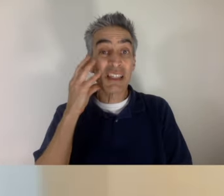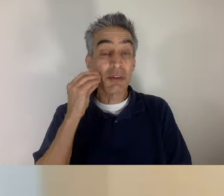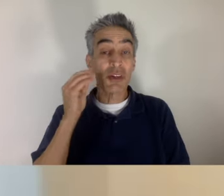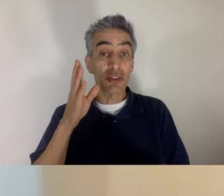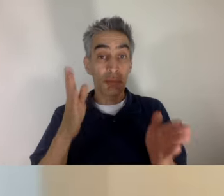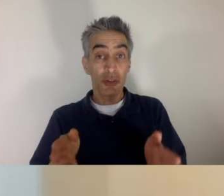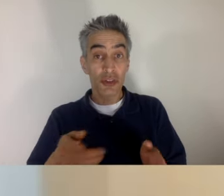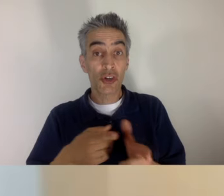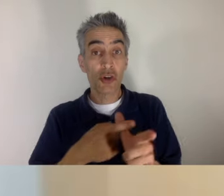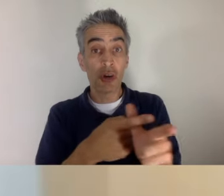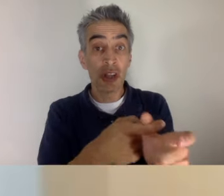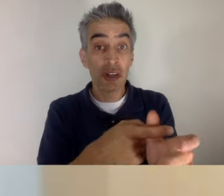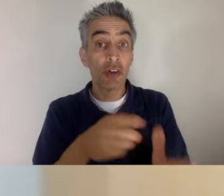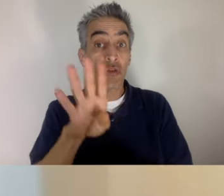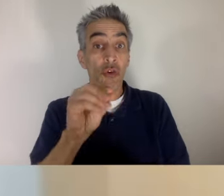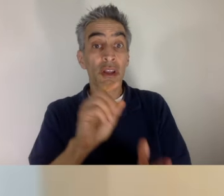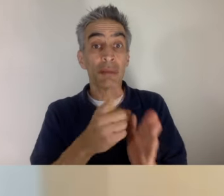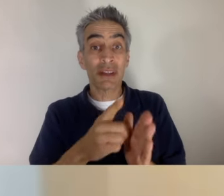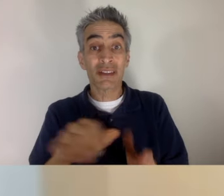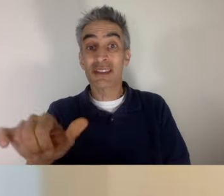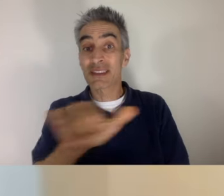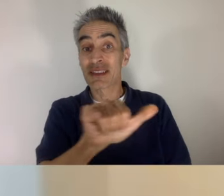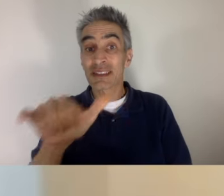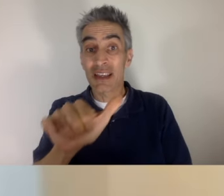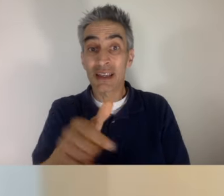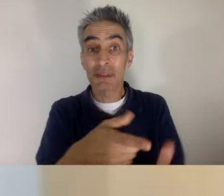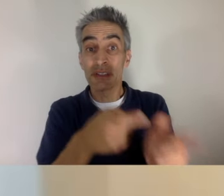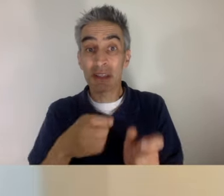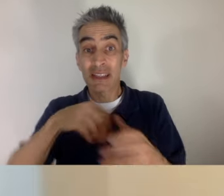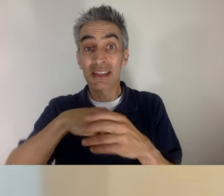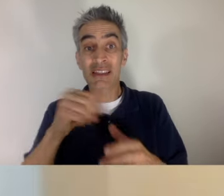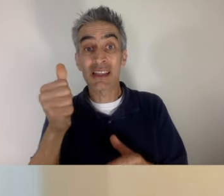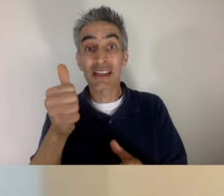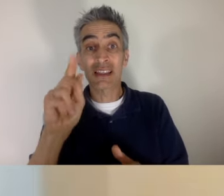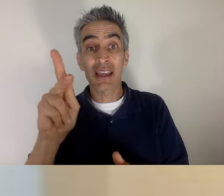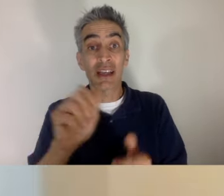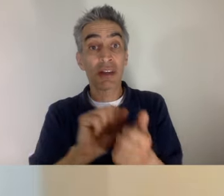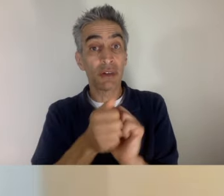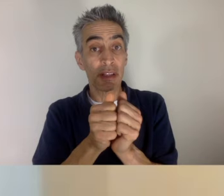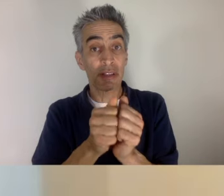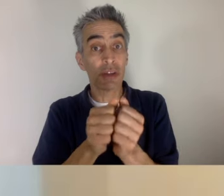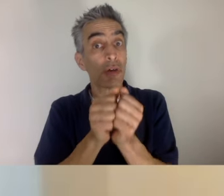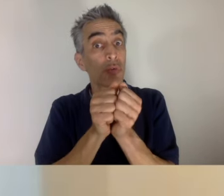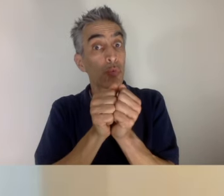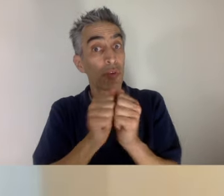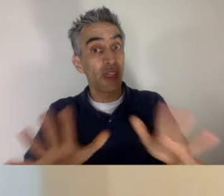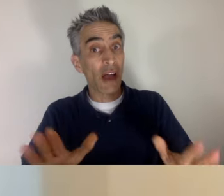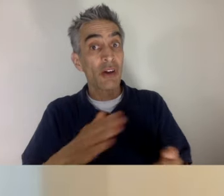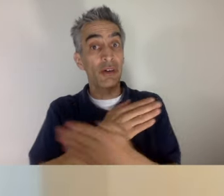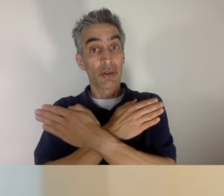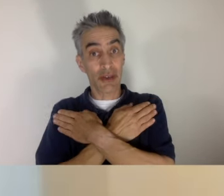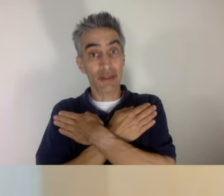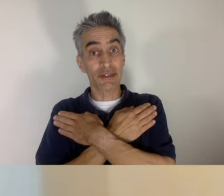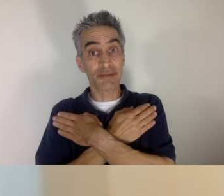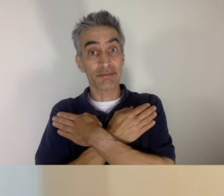40 minutes of workout. It's about the 10K pace, and by the end of the